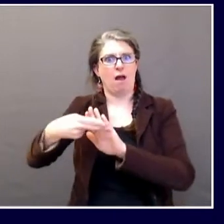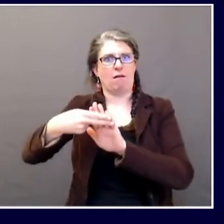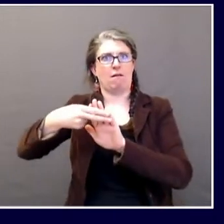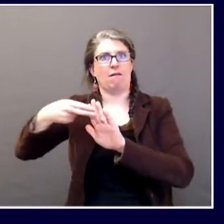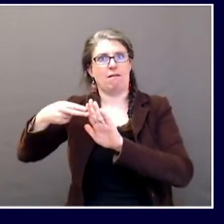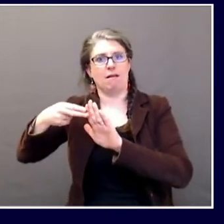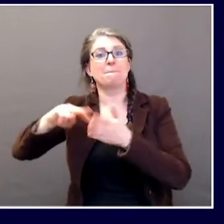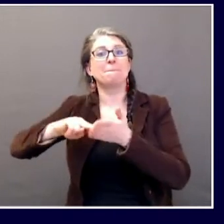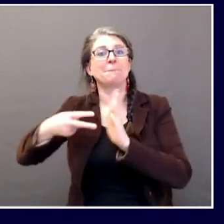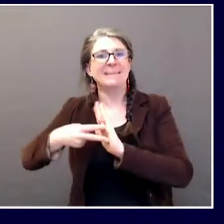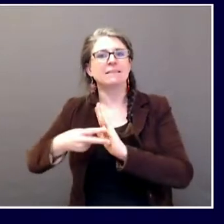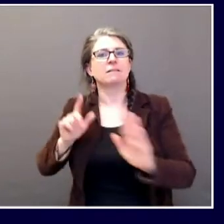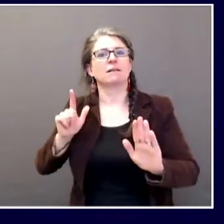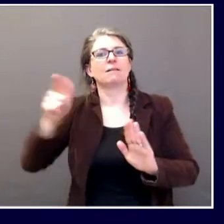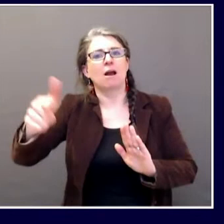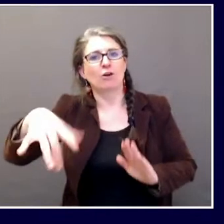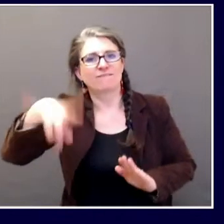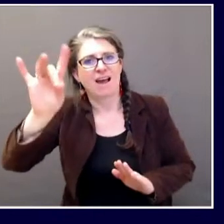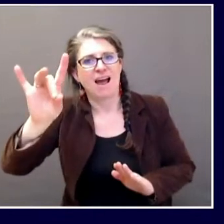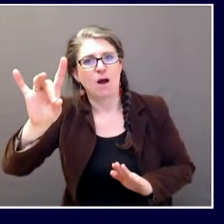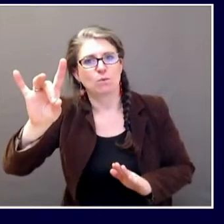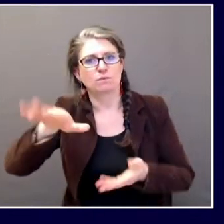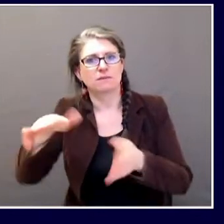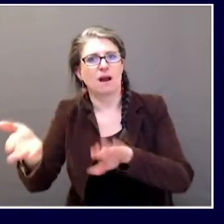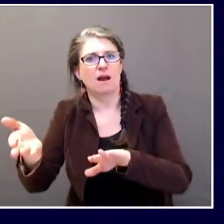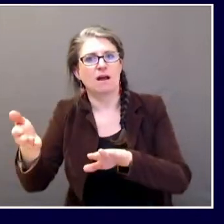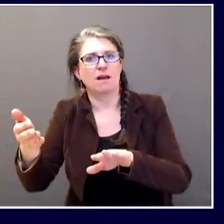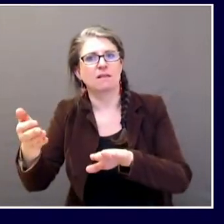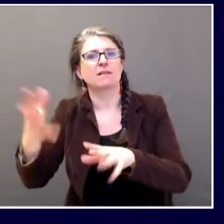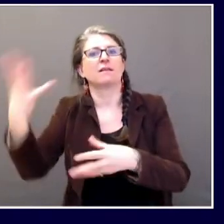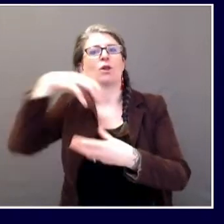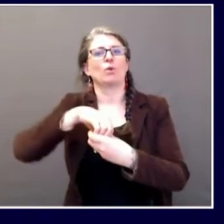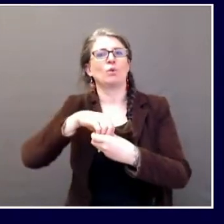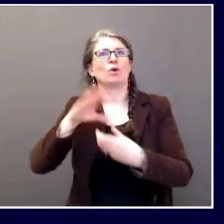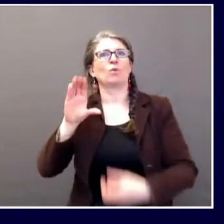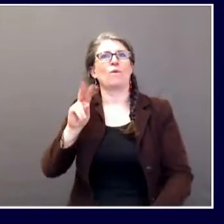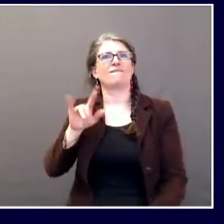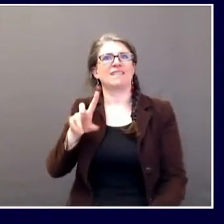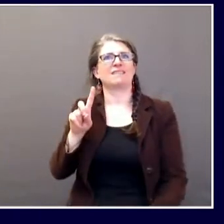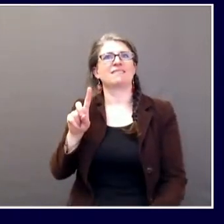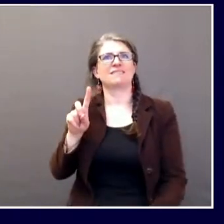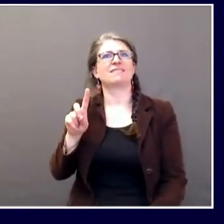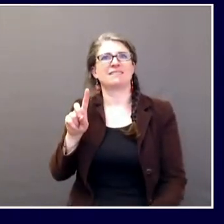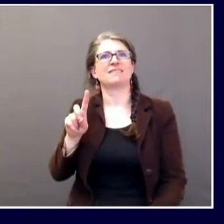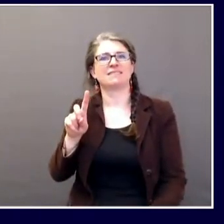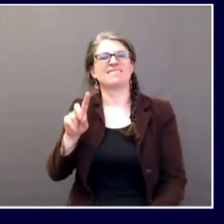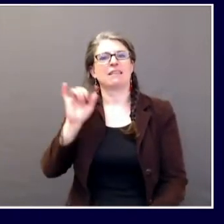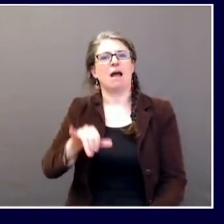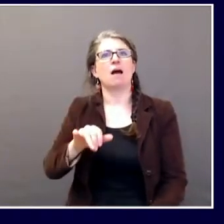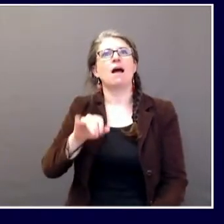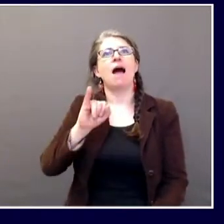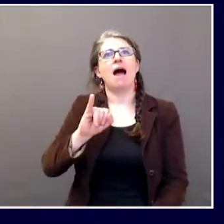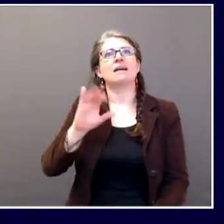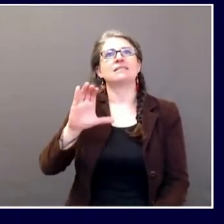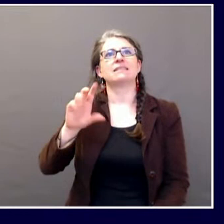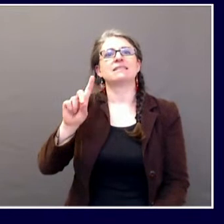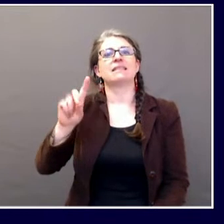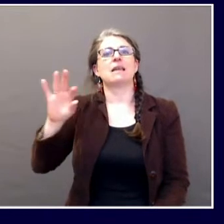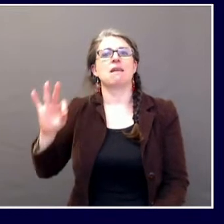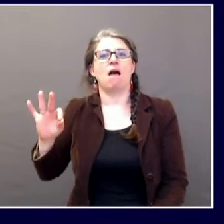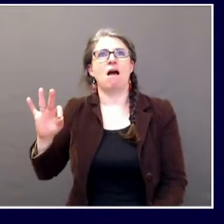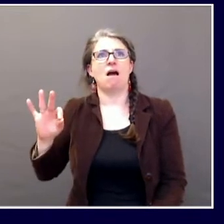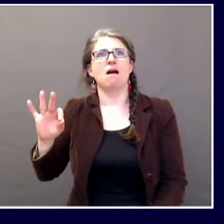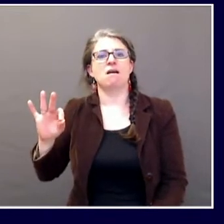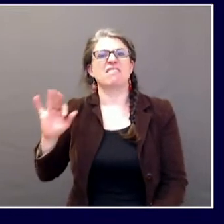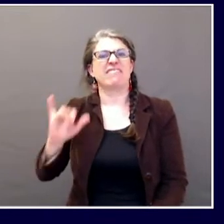nature. So this is a recommendation that comes from the US CDC as well. Great. A listener